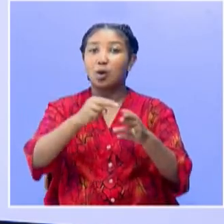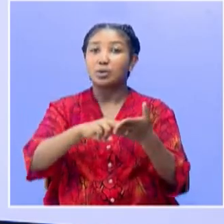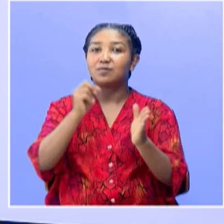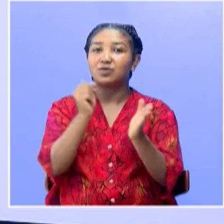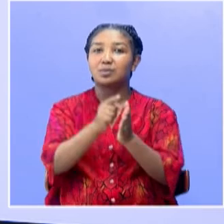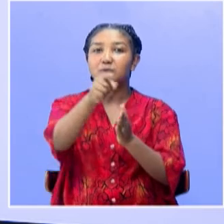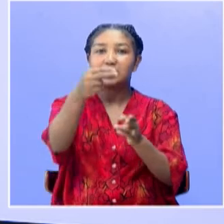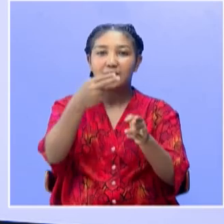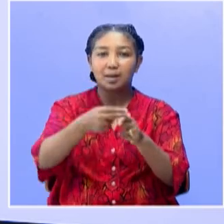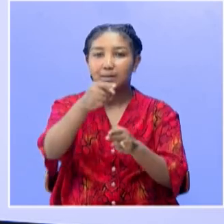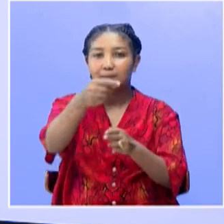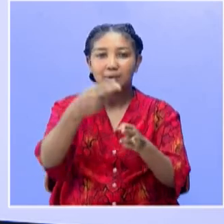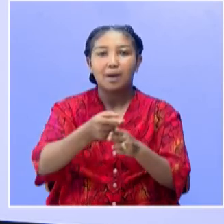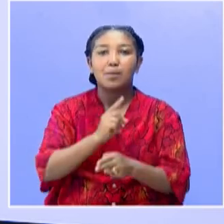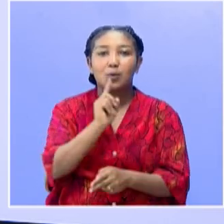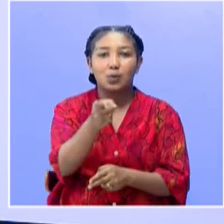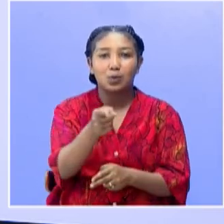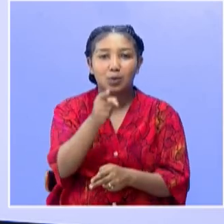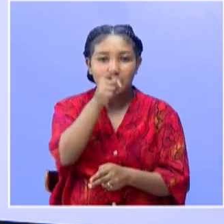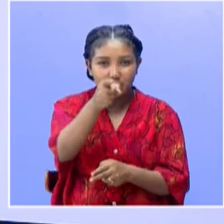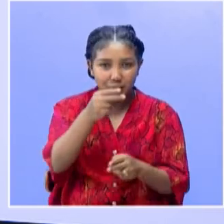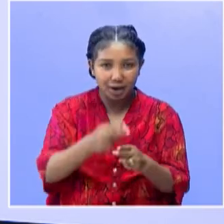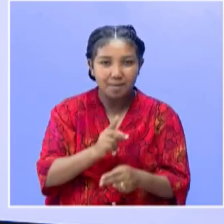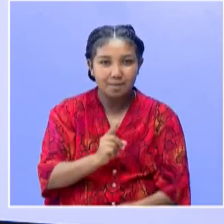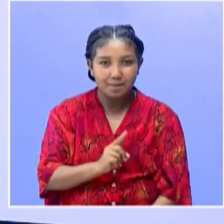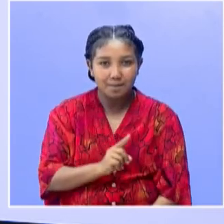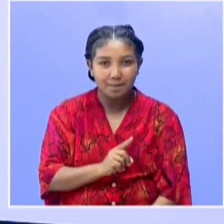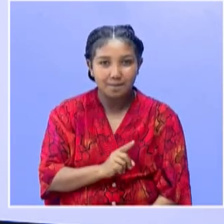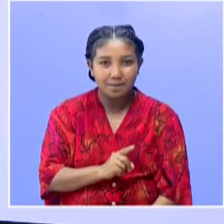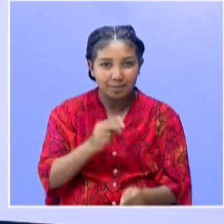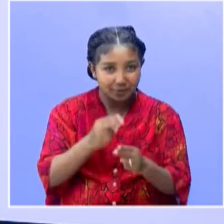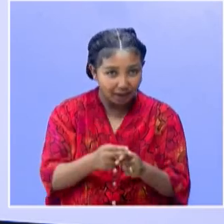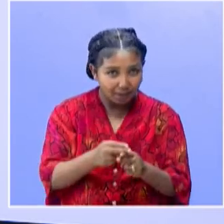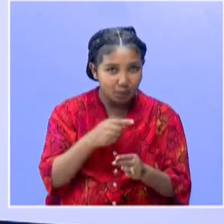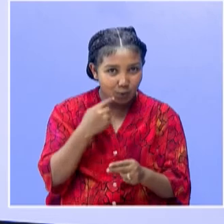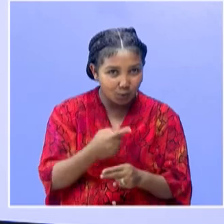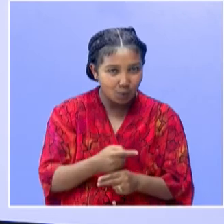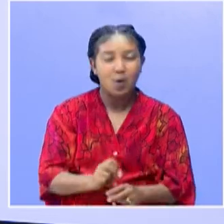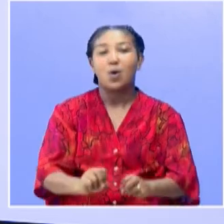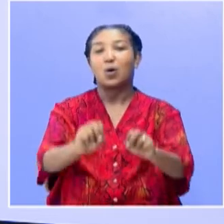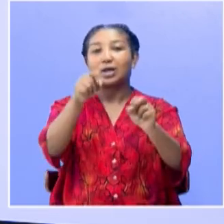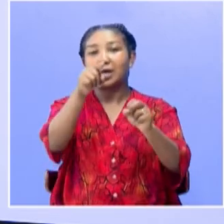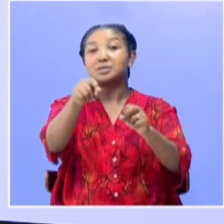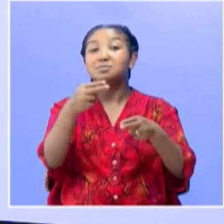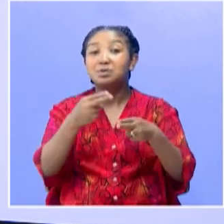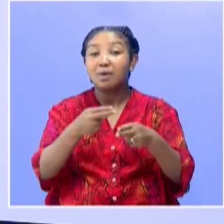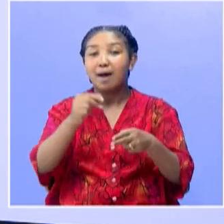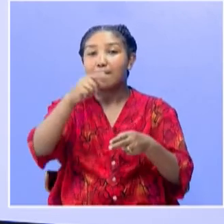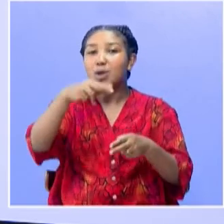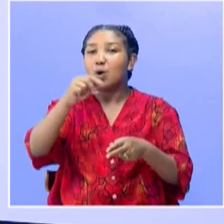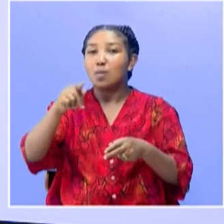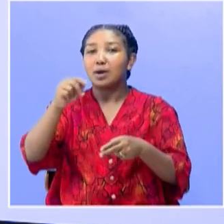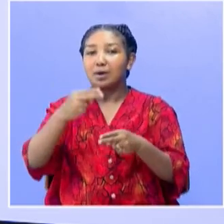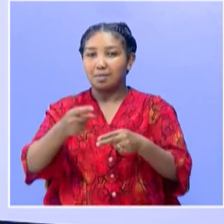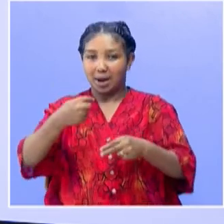example, what's your name? You over there, what's your name? Yeah? Okay, that's a proper noun.